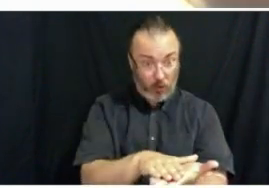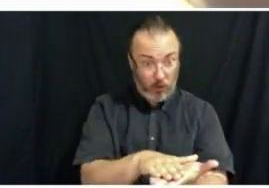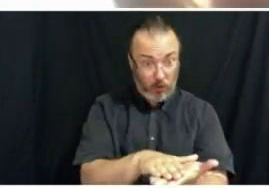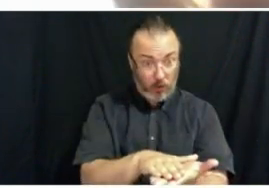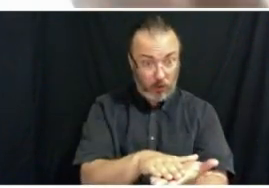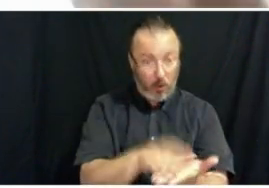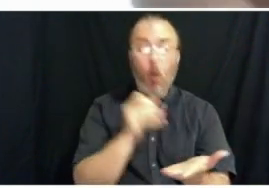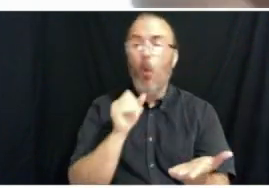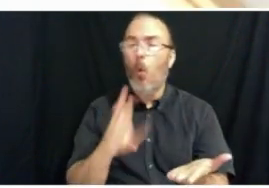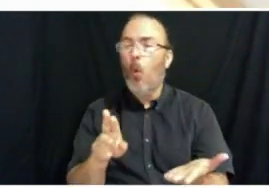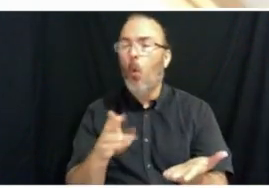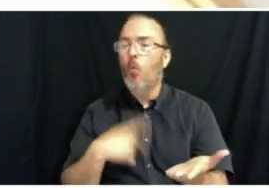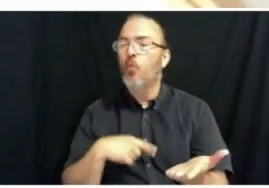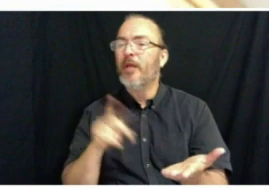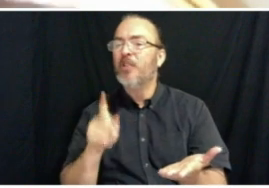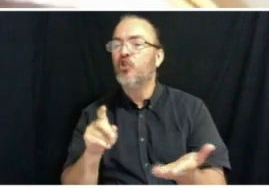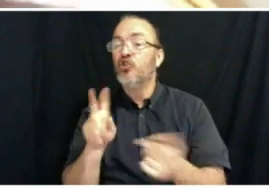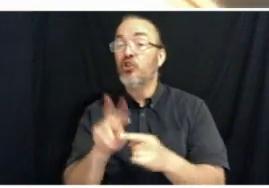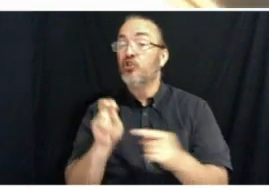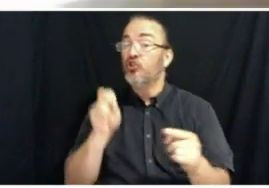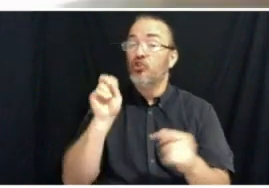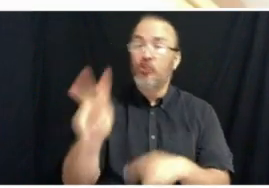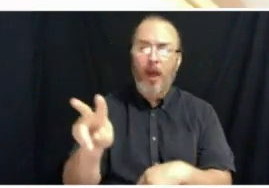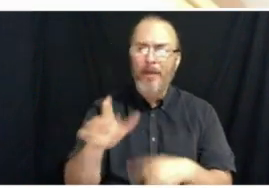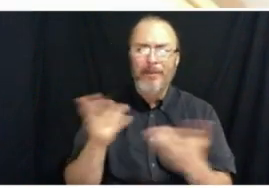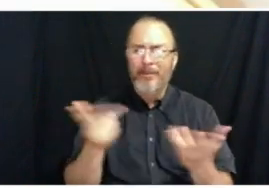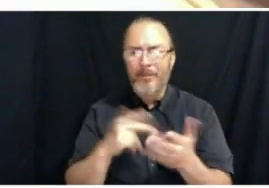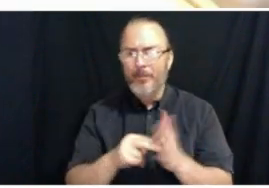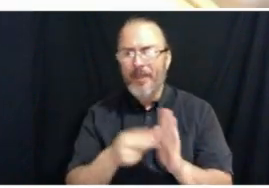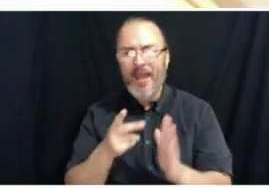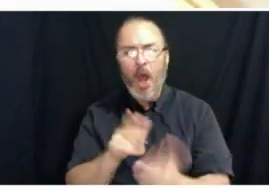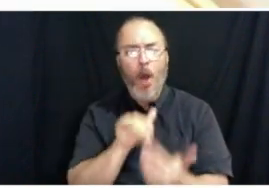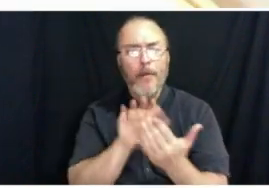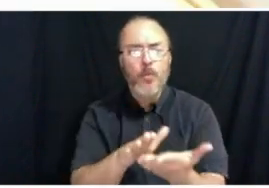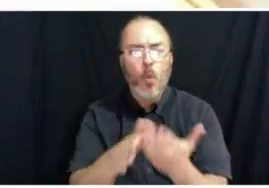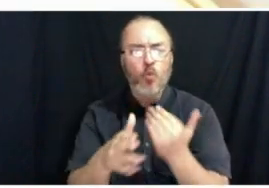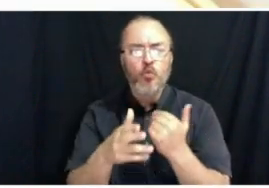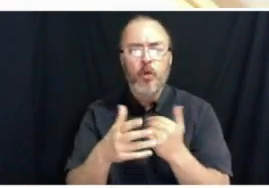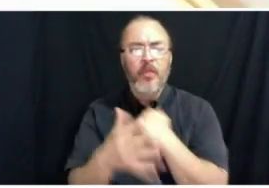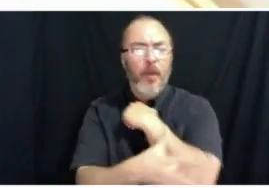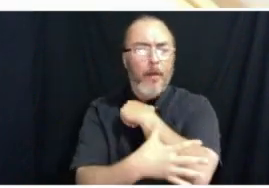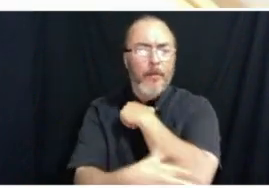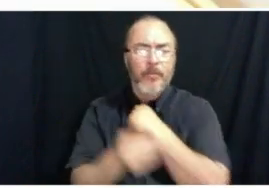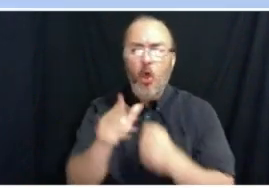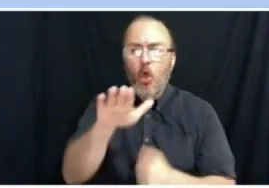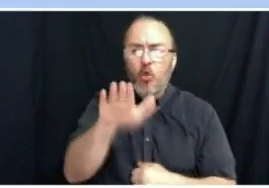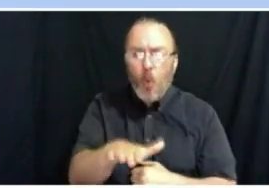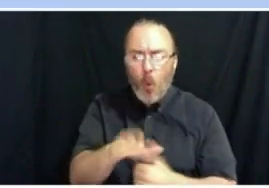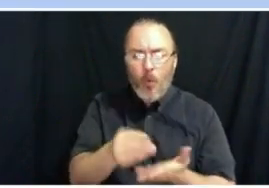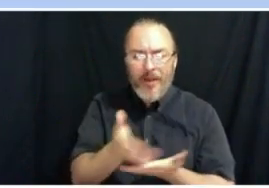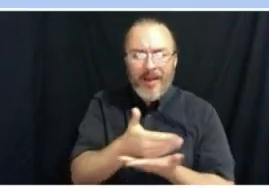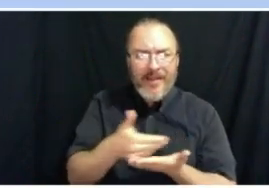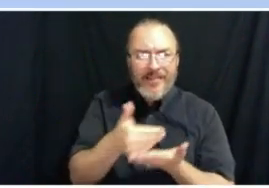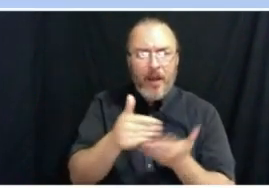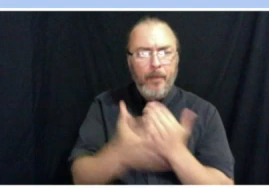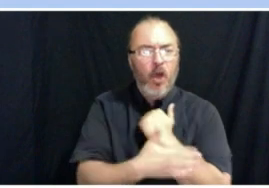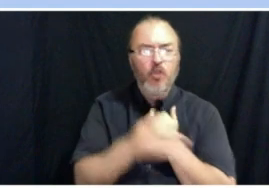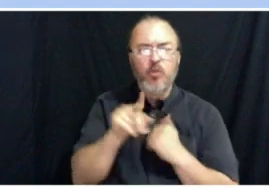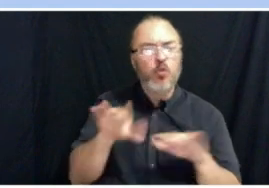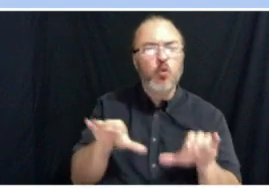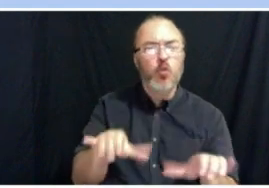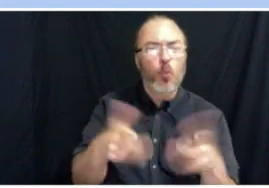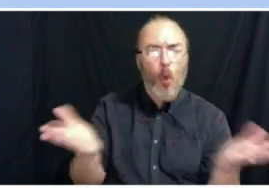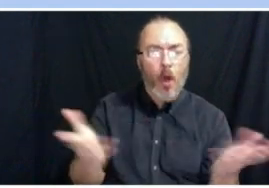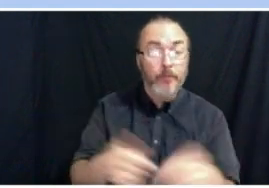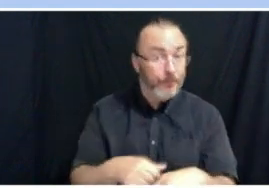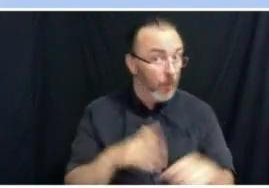sense to try to leapfrog that? What approach should low-income countries be taking? Well, yes, complete inclusion can't